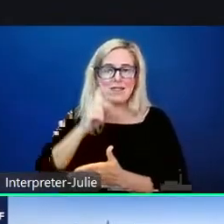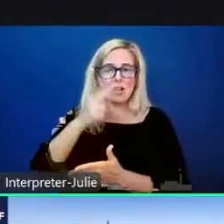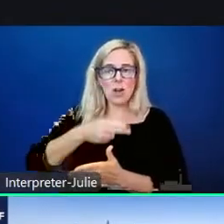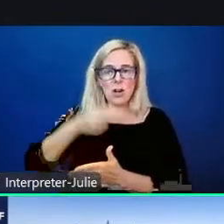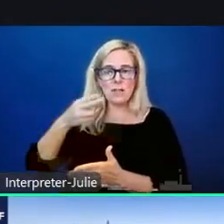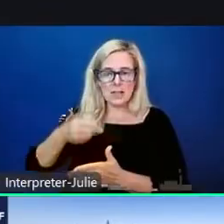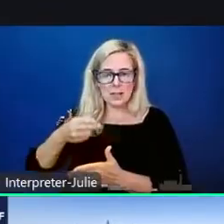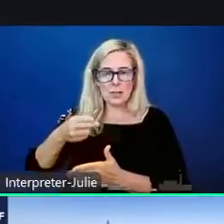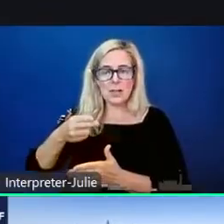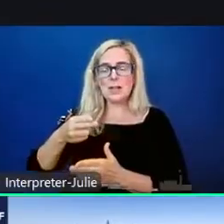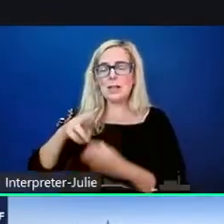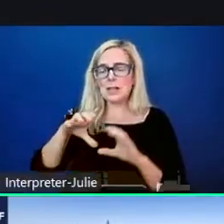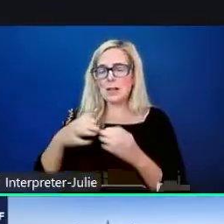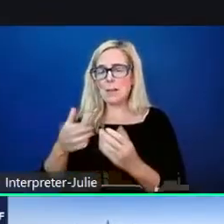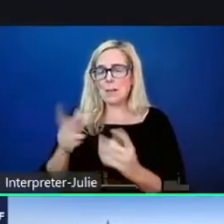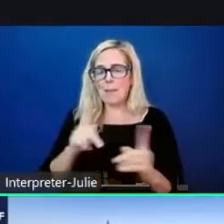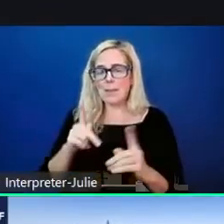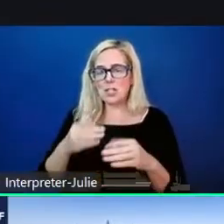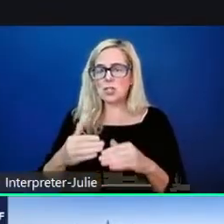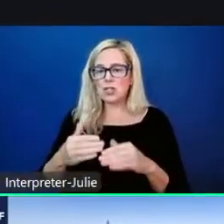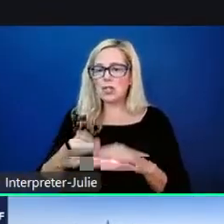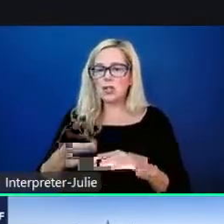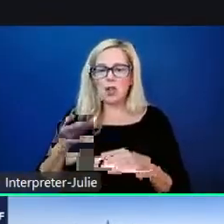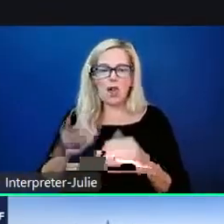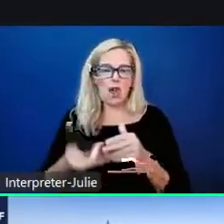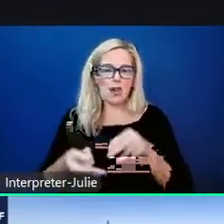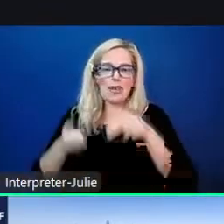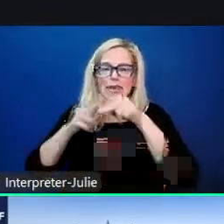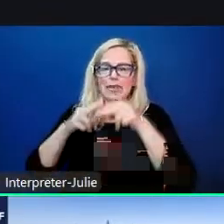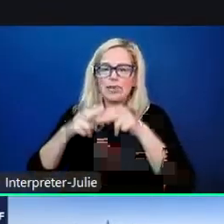populations, are at an increased risk for poor health outcomes.